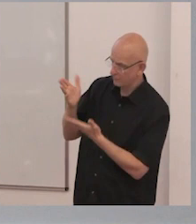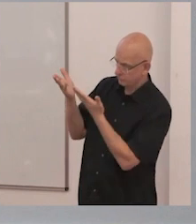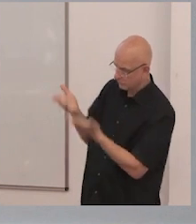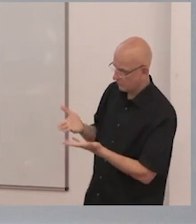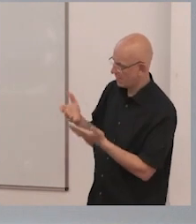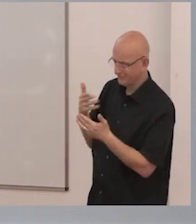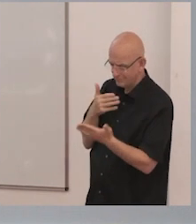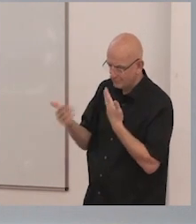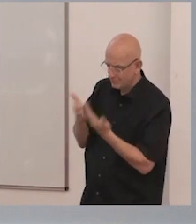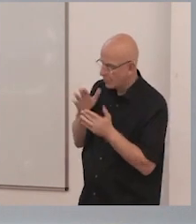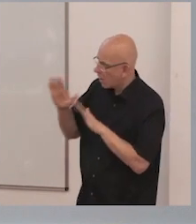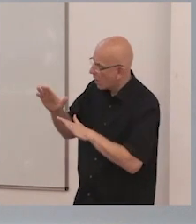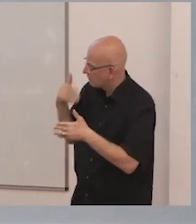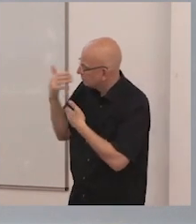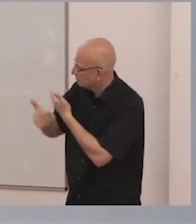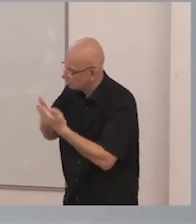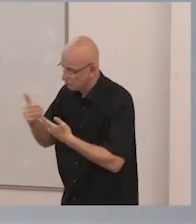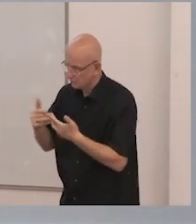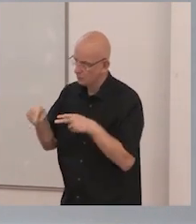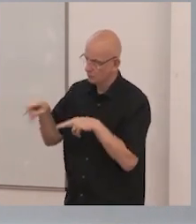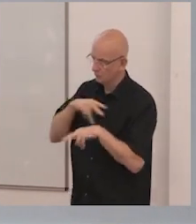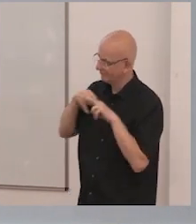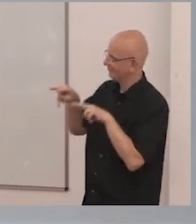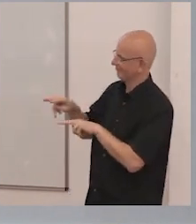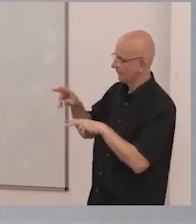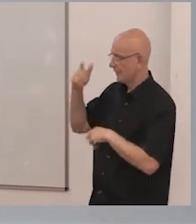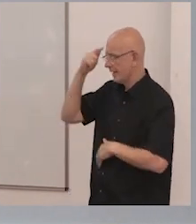should we look at rights, of human rights?